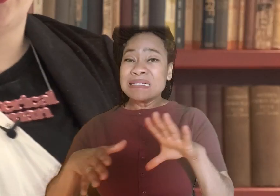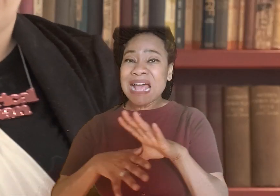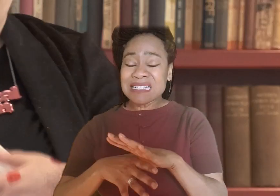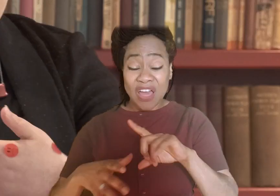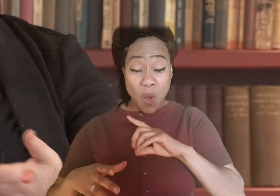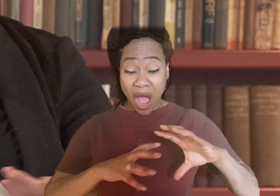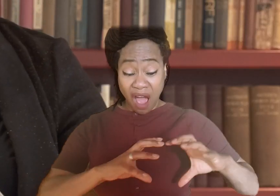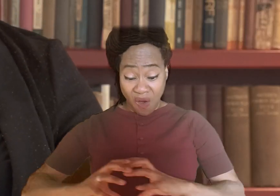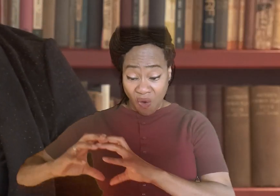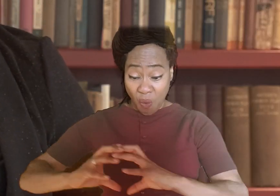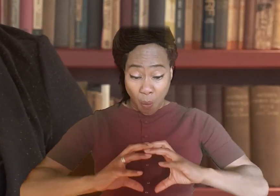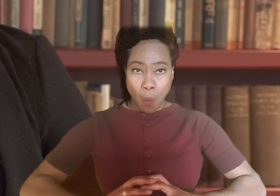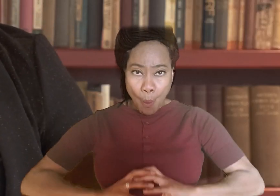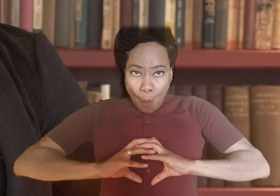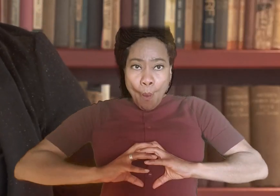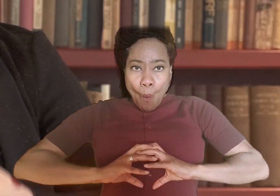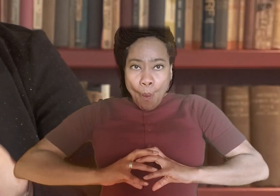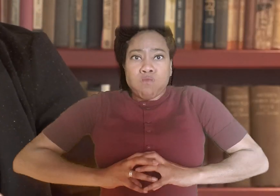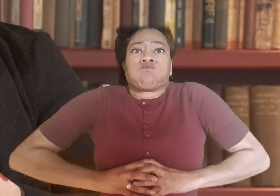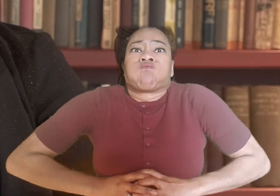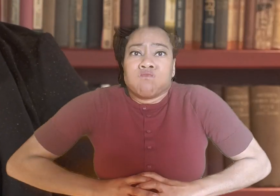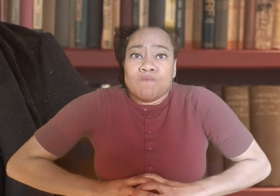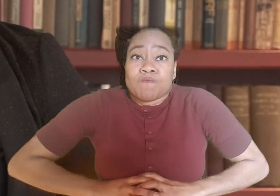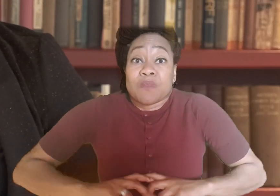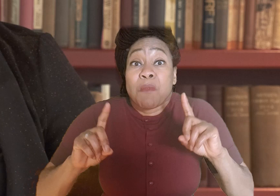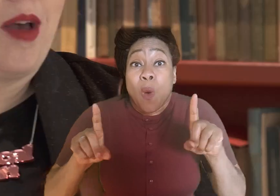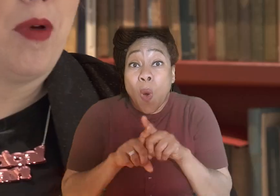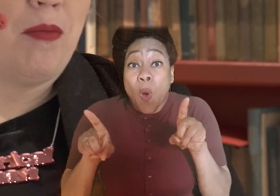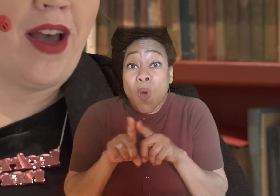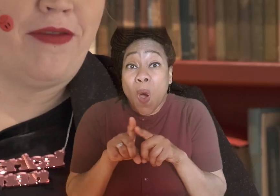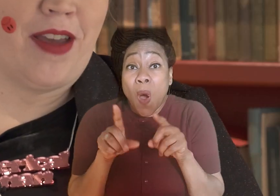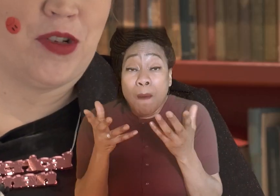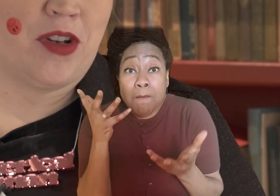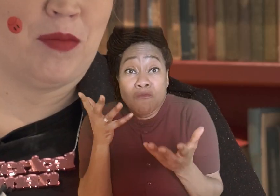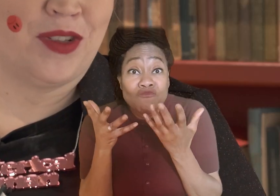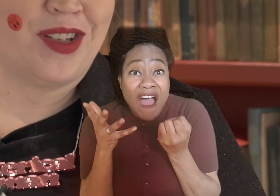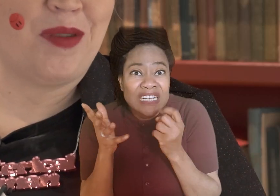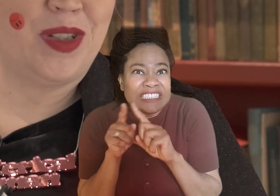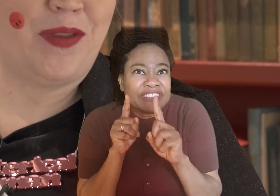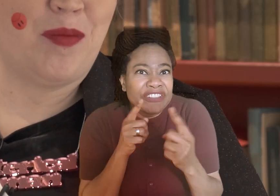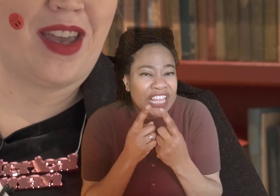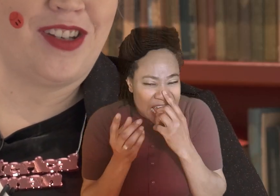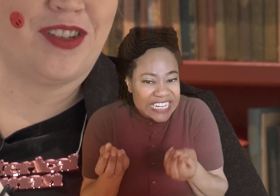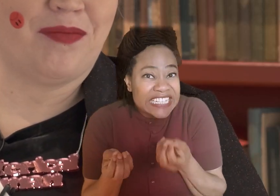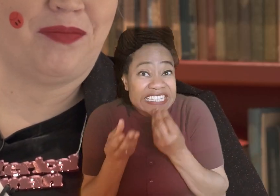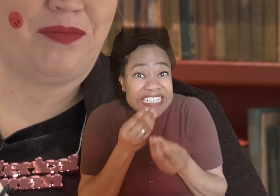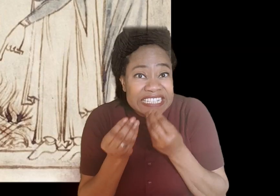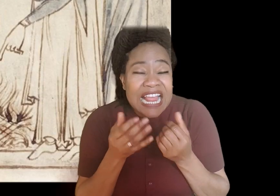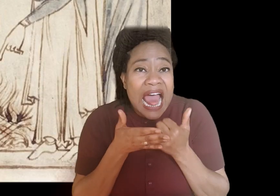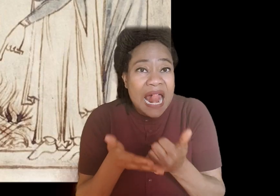are also recipes for balancing the humours and magical talismans, but my favourite treatment was